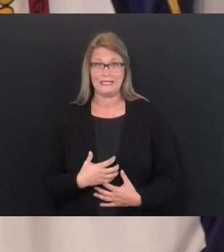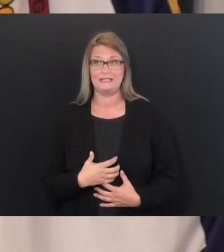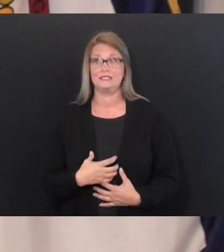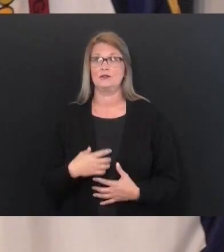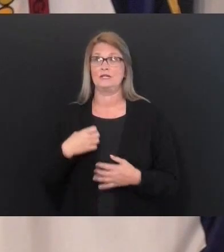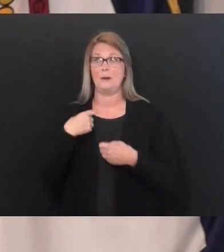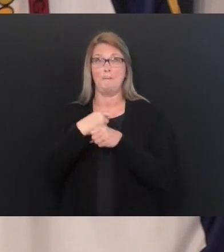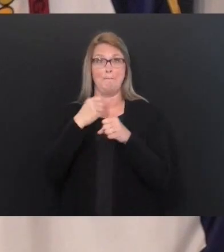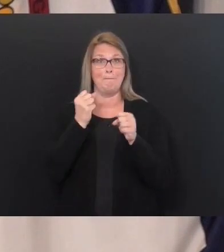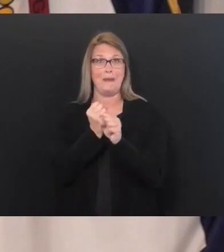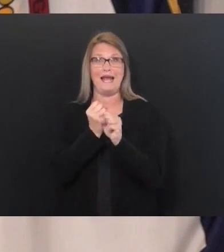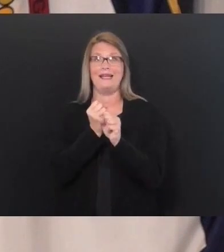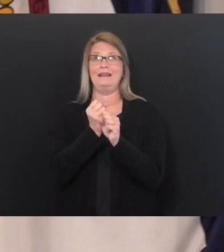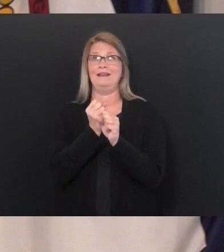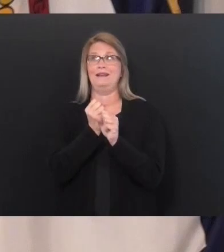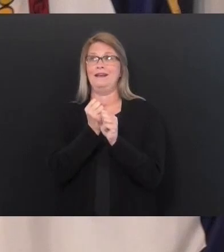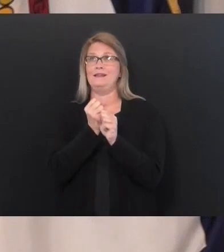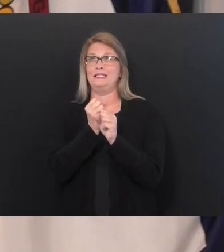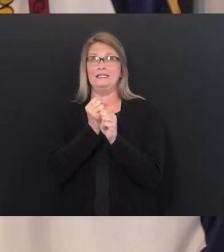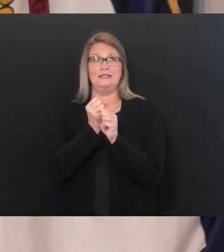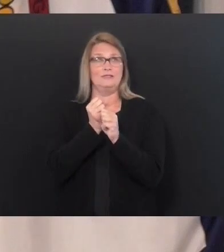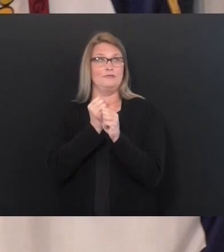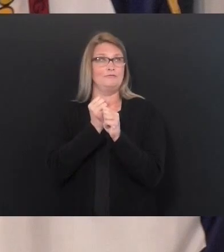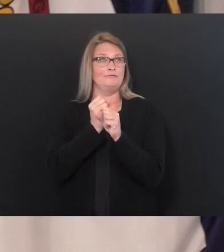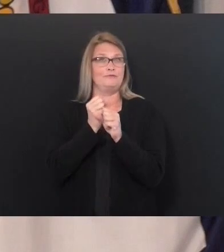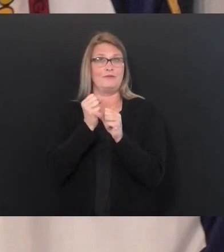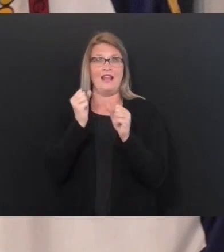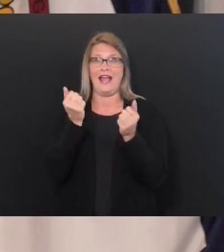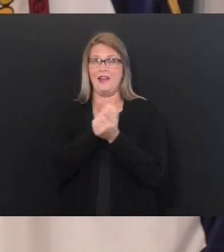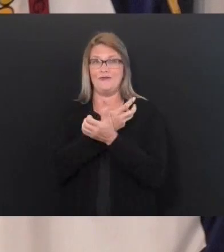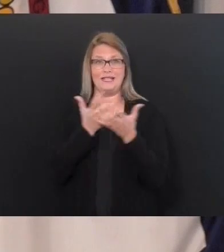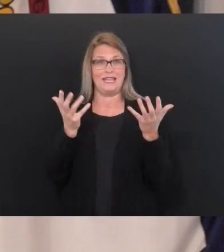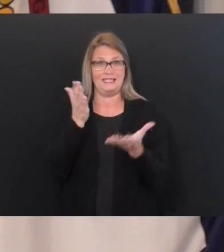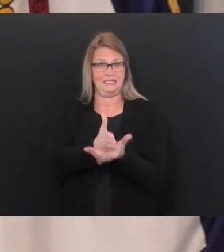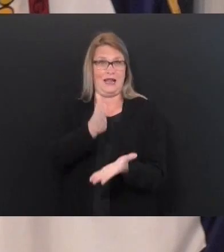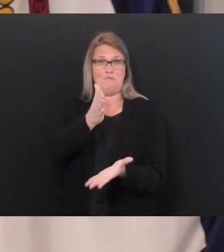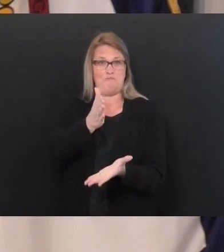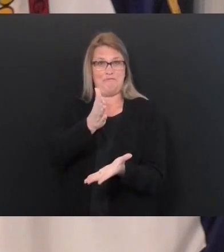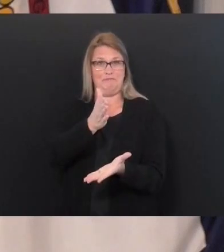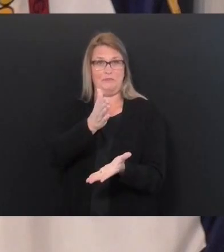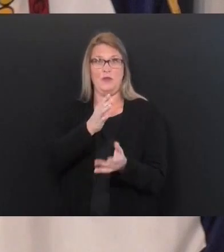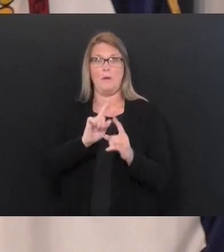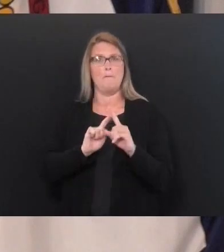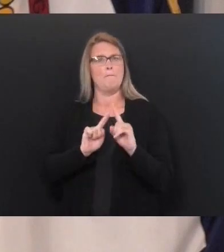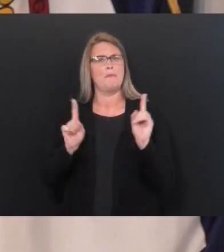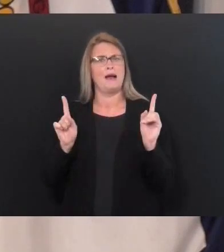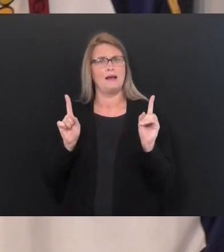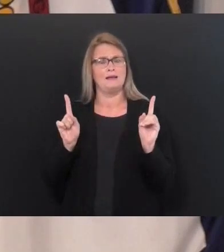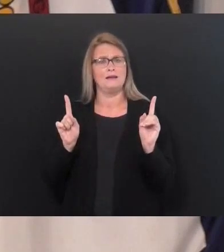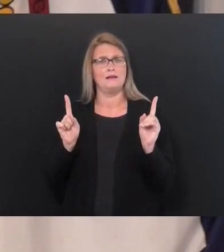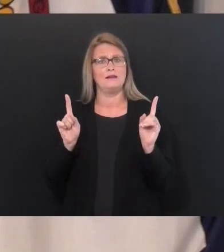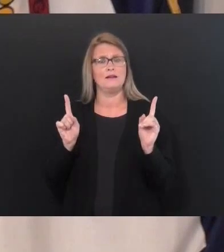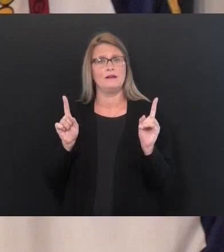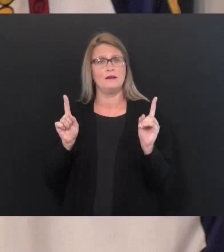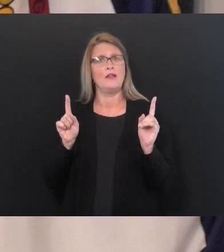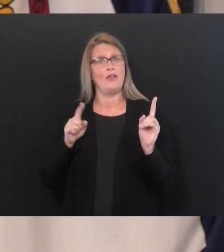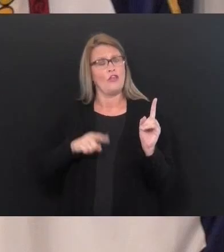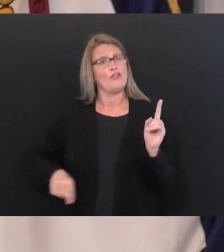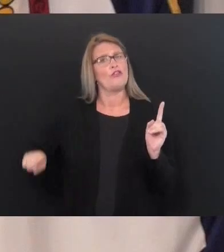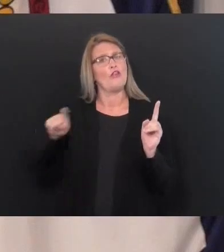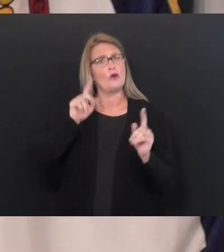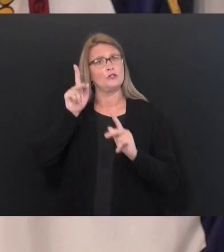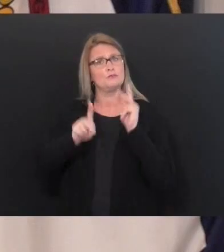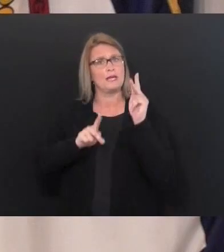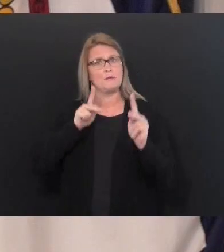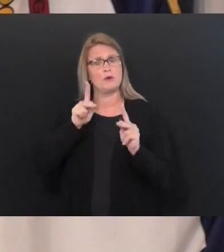make all this or to have made all this go away. I can tell you that that these people we've lost